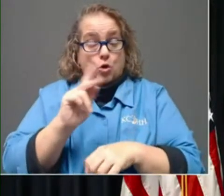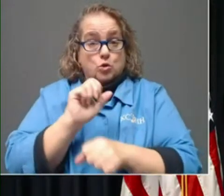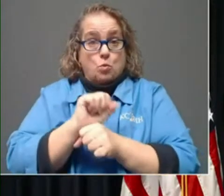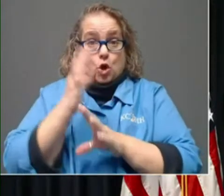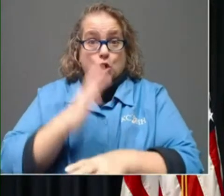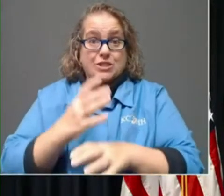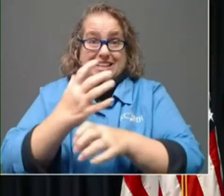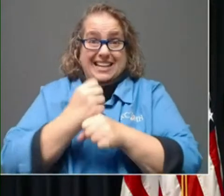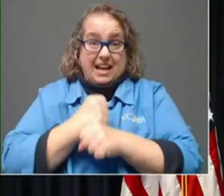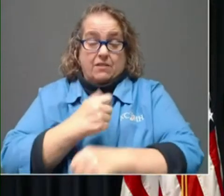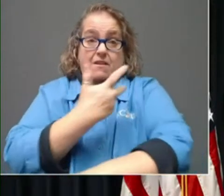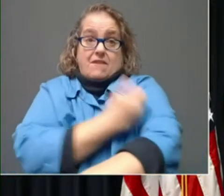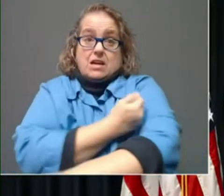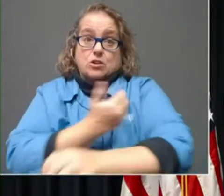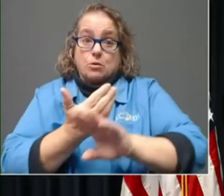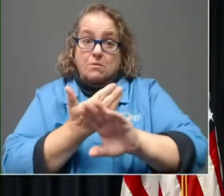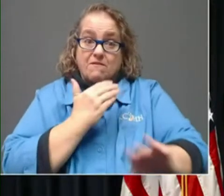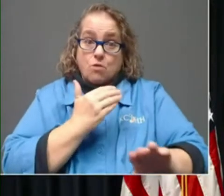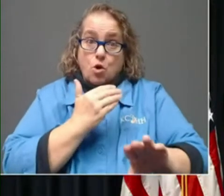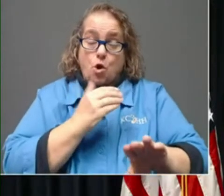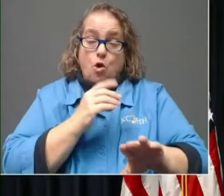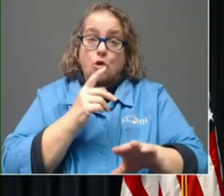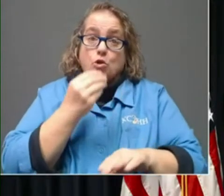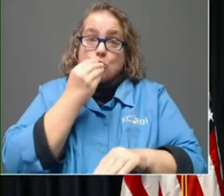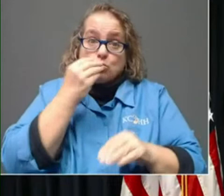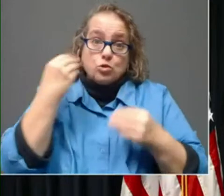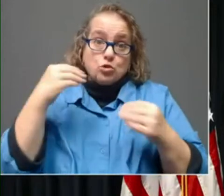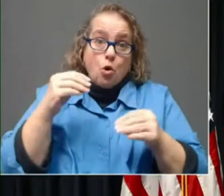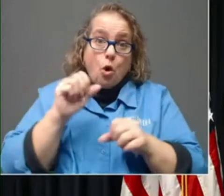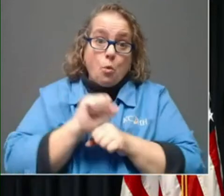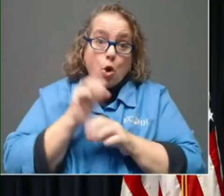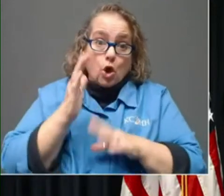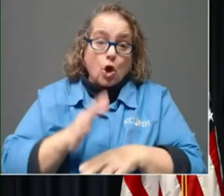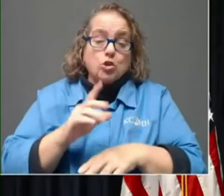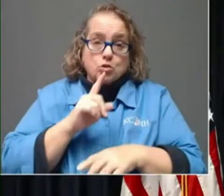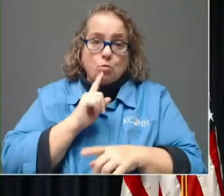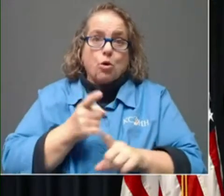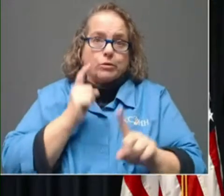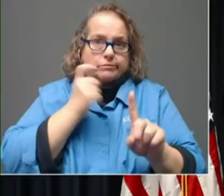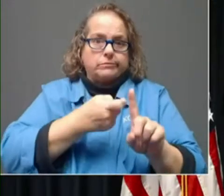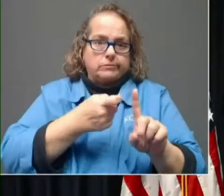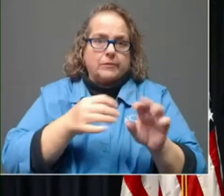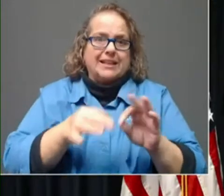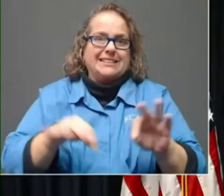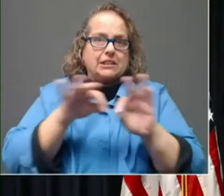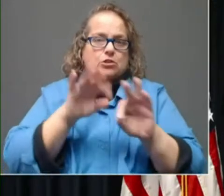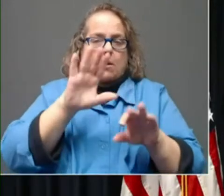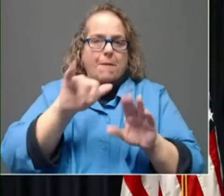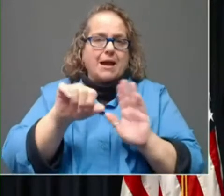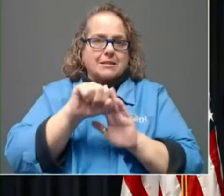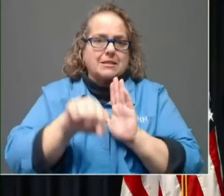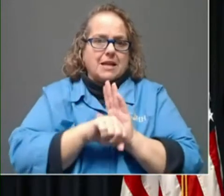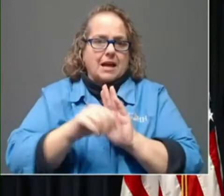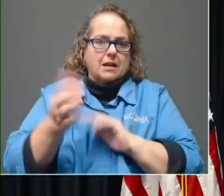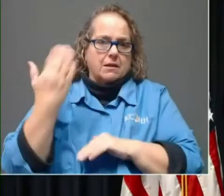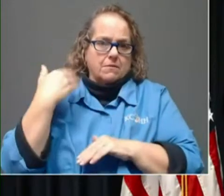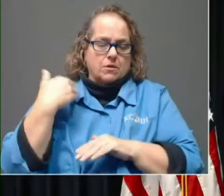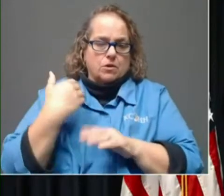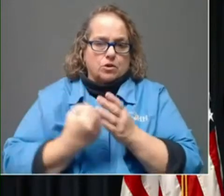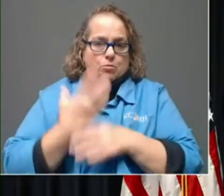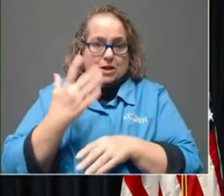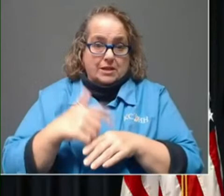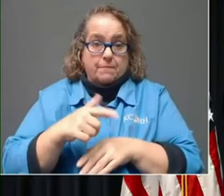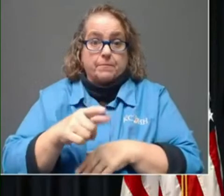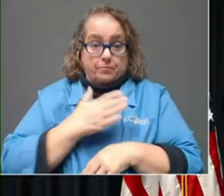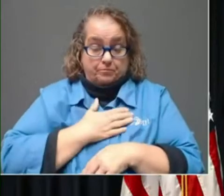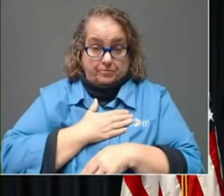that rollout? Grocery store workers were deemed essential by the state back in the springtime. And my understanding is that